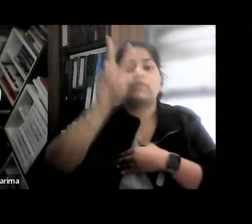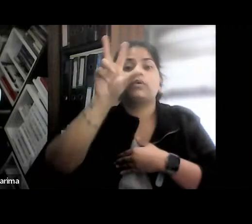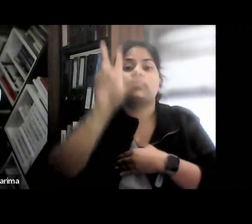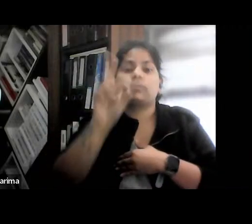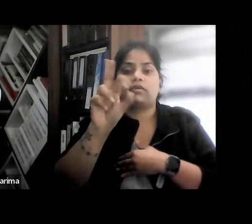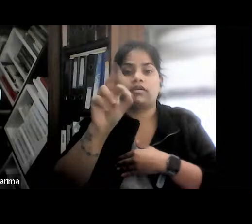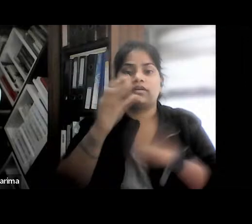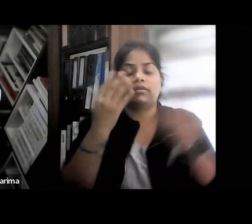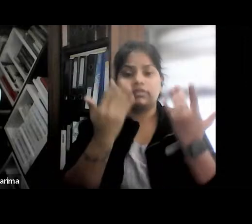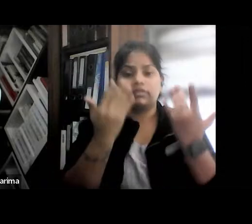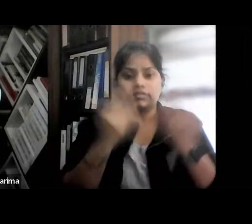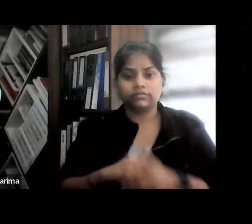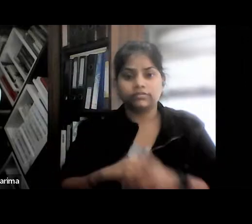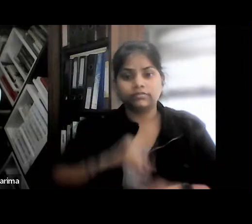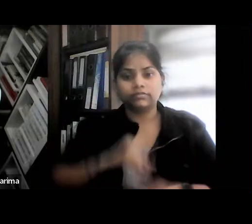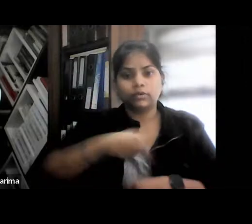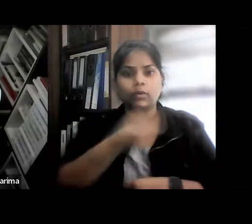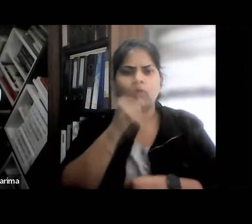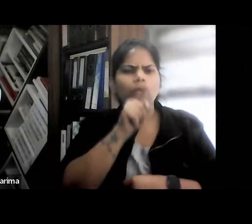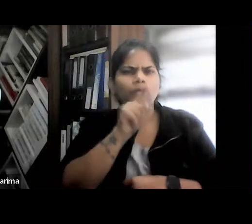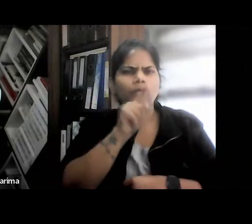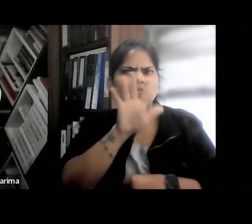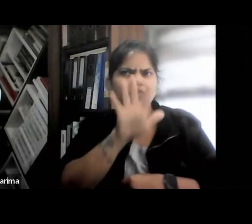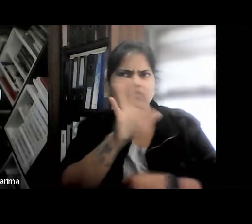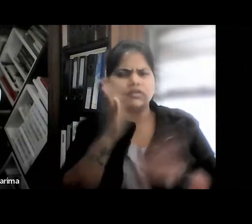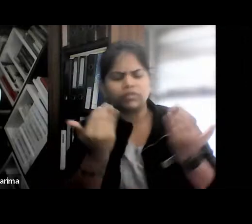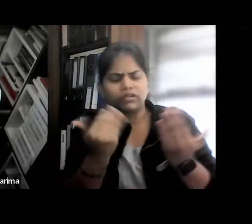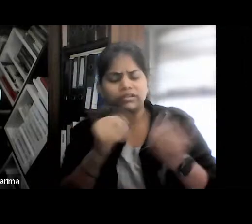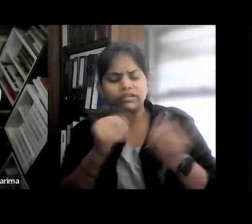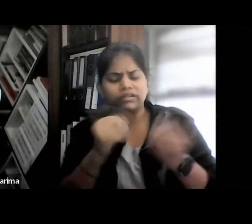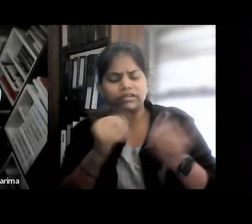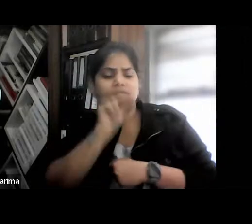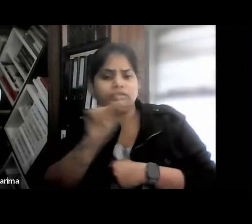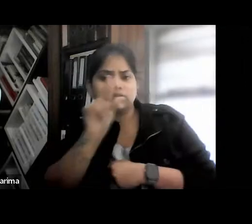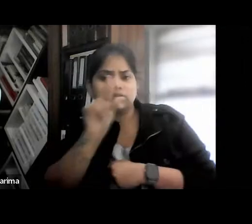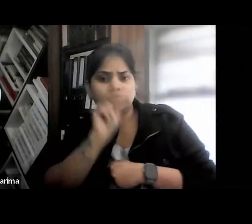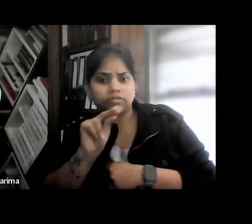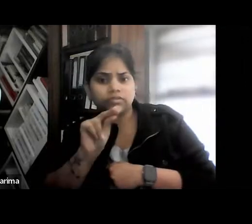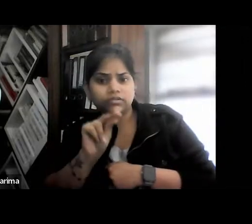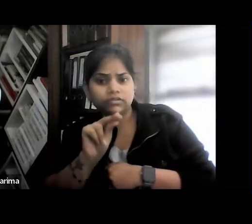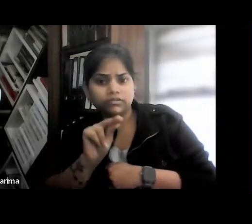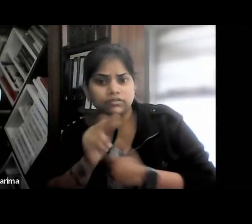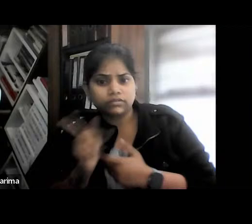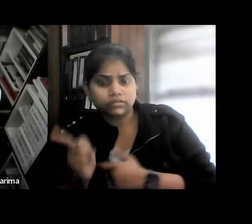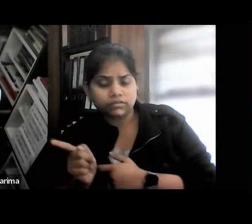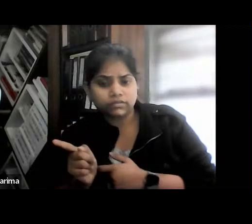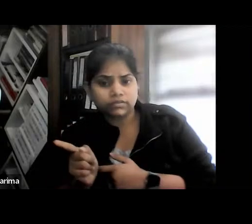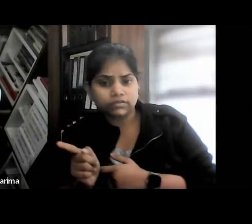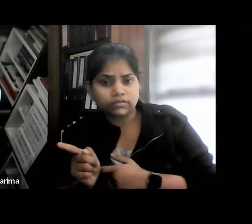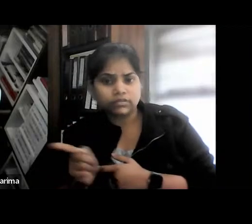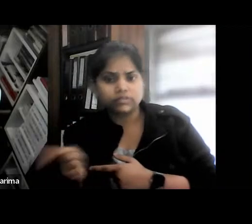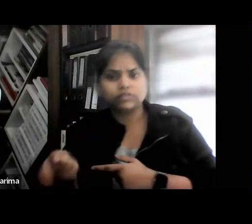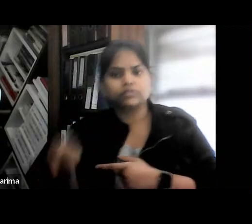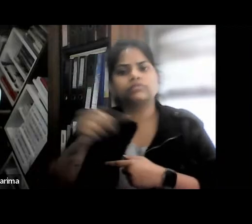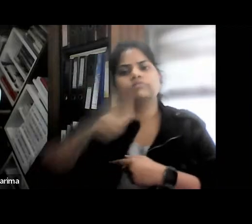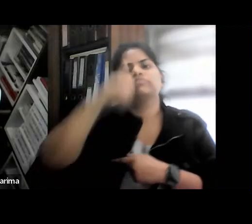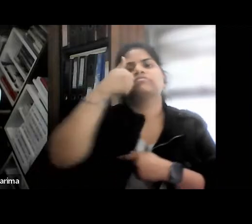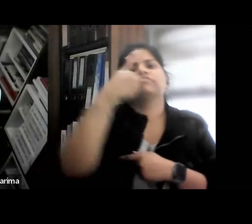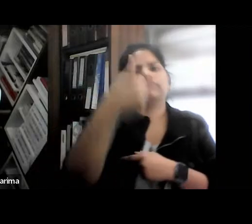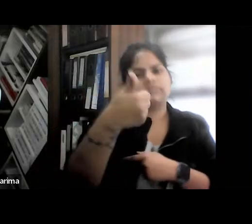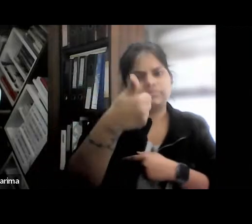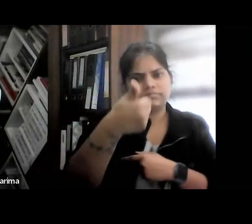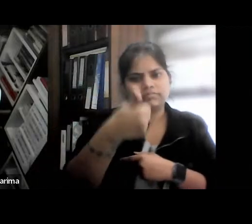minutes with each of our speakers, she's probably going to do what, thumbs up, Anurima, or are you going to speak out